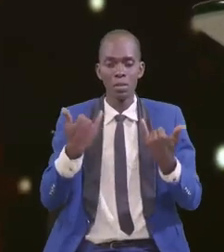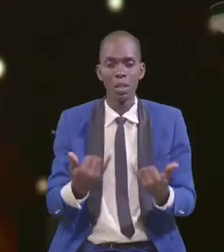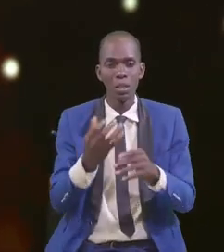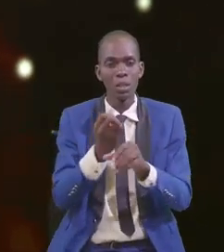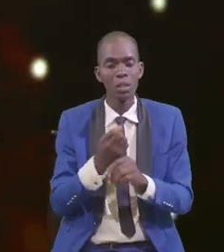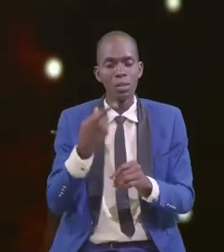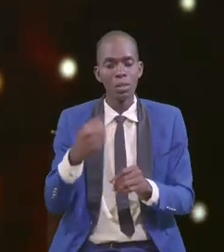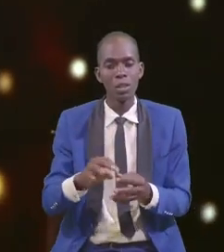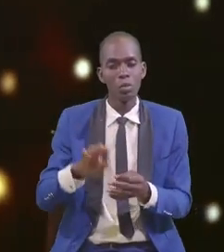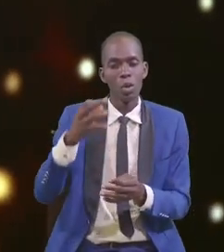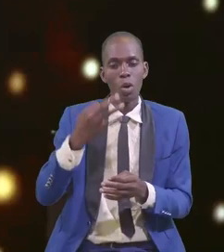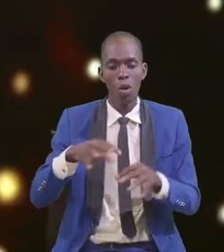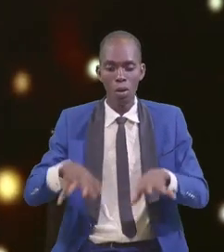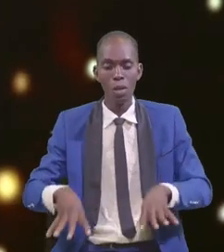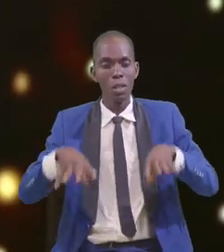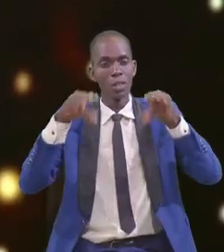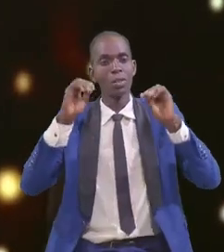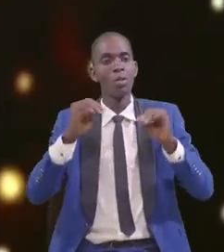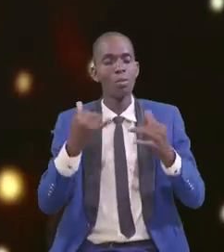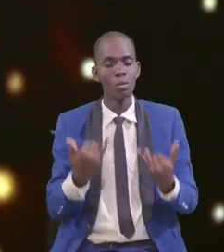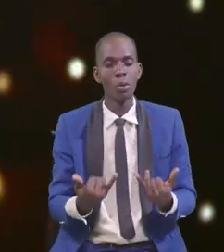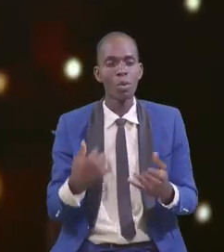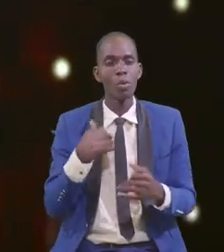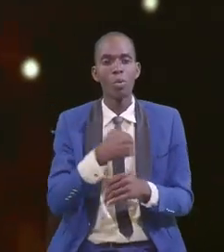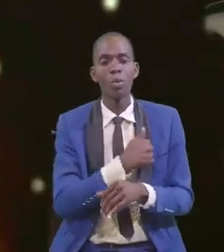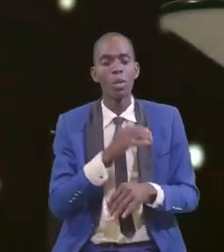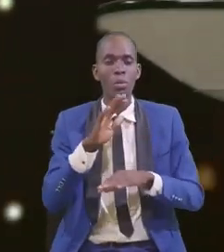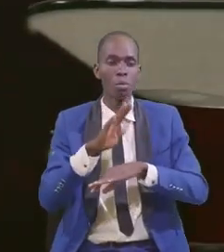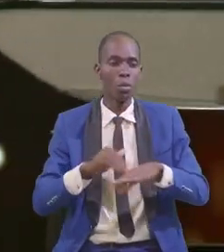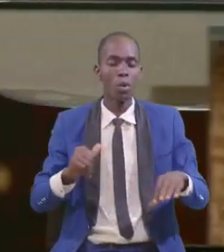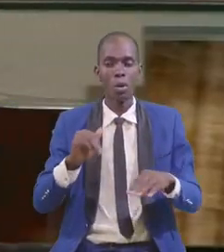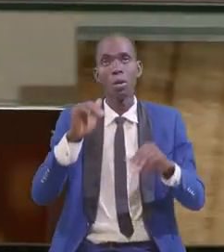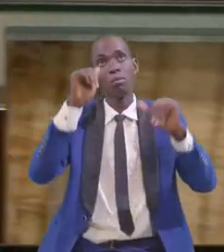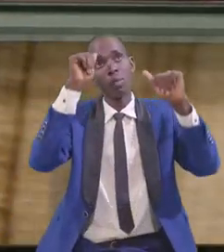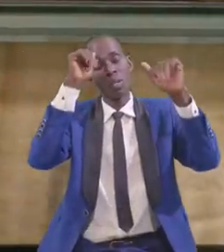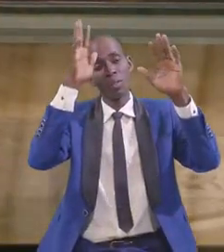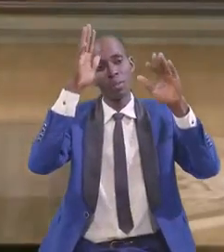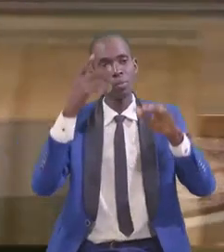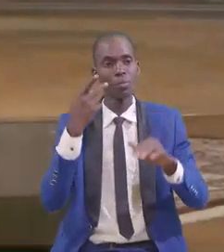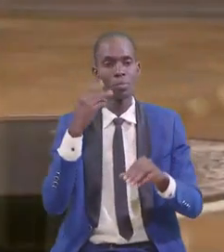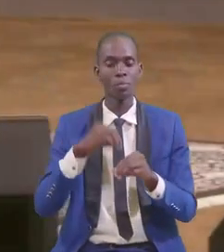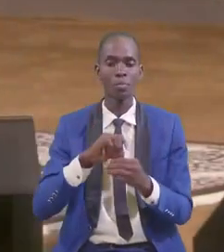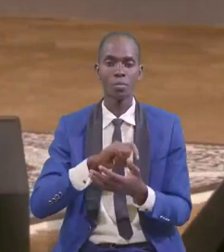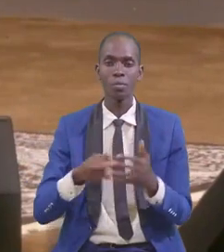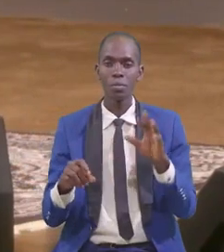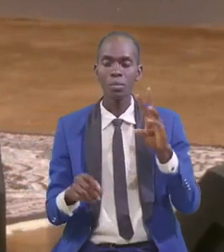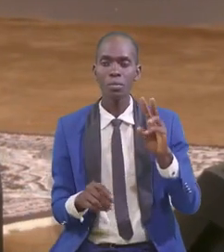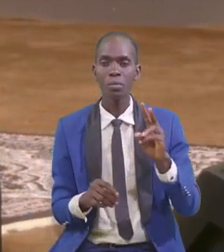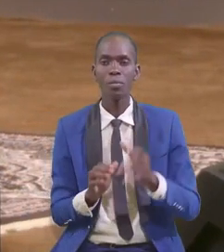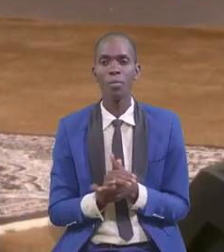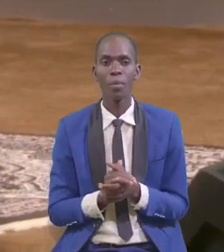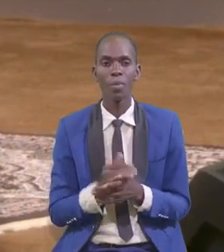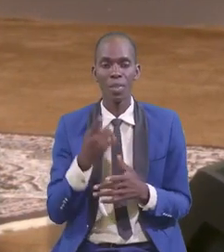adoption whereby we cry, Abba, Father. Look at verse 16. In verse 16, it says,